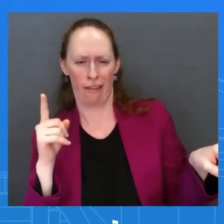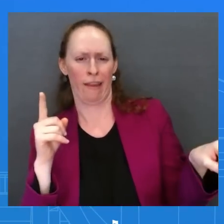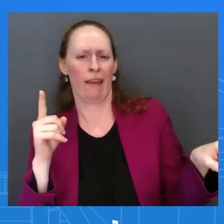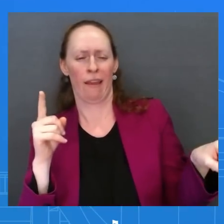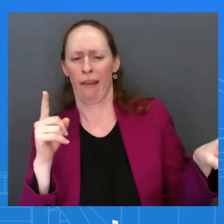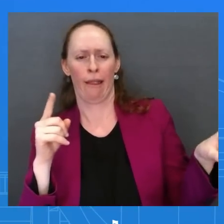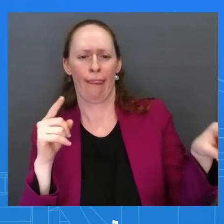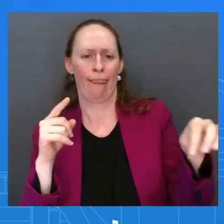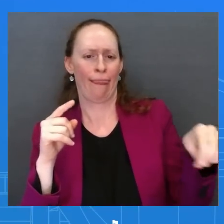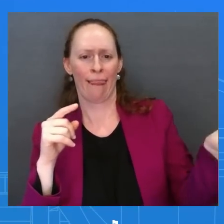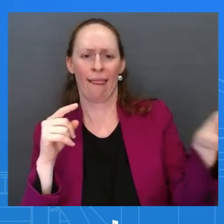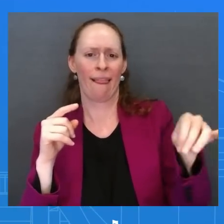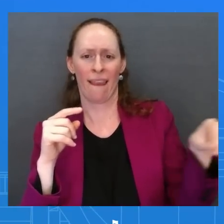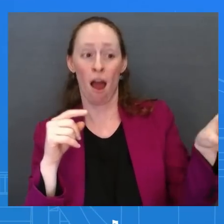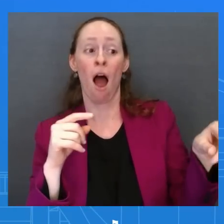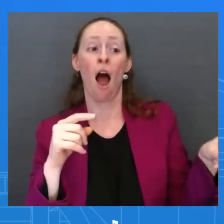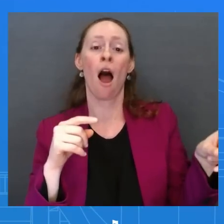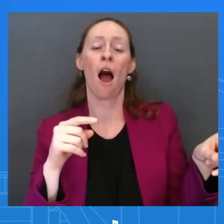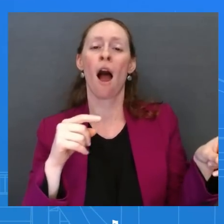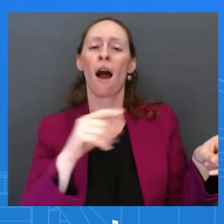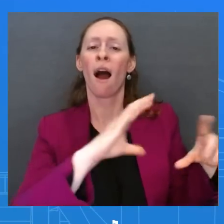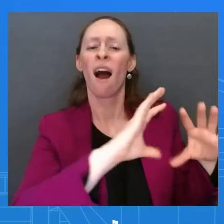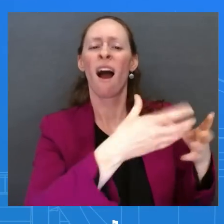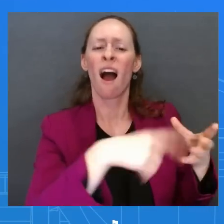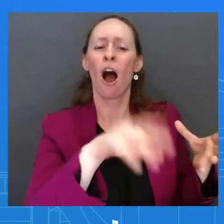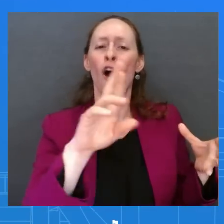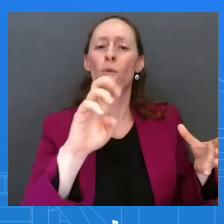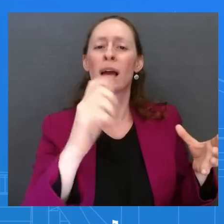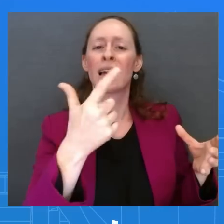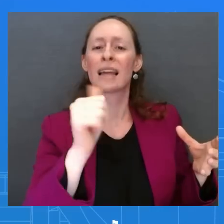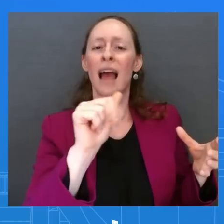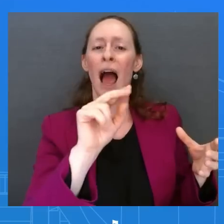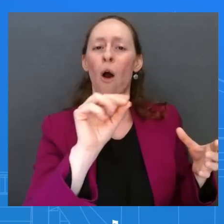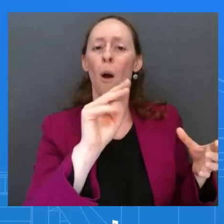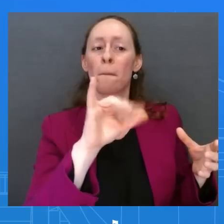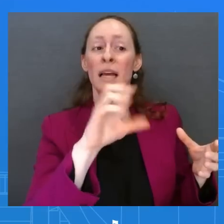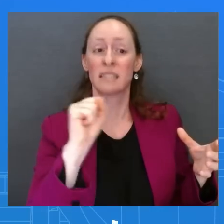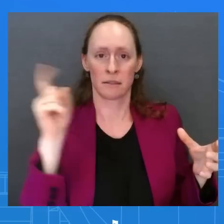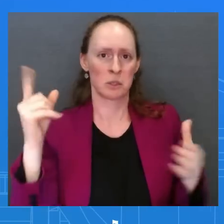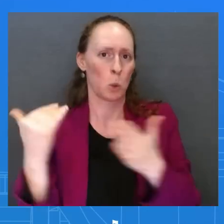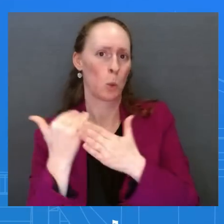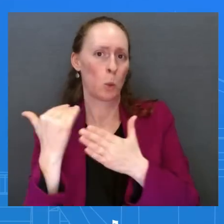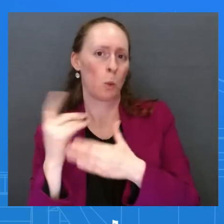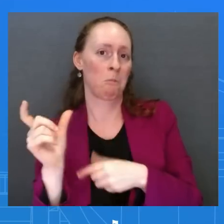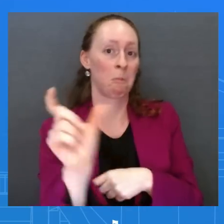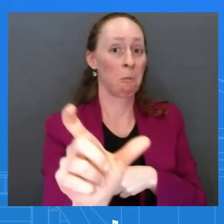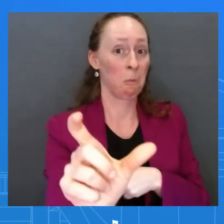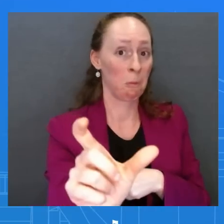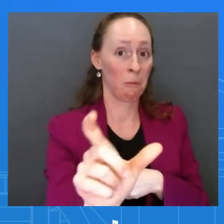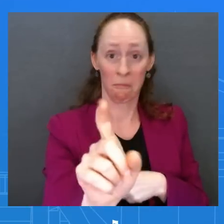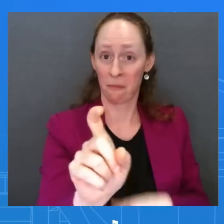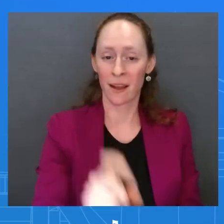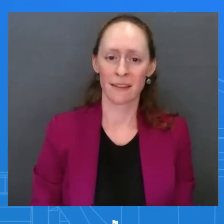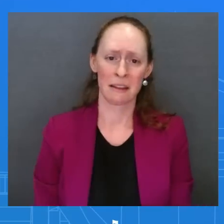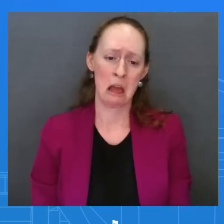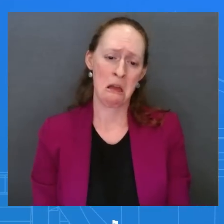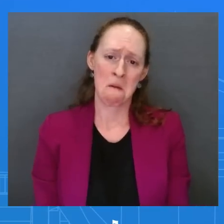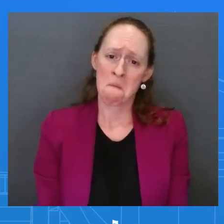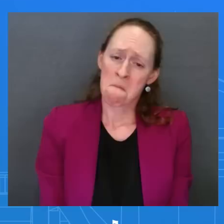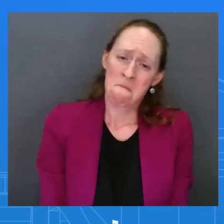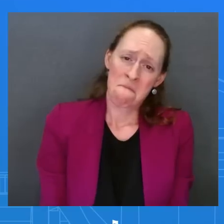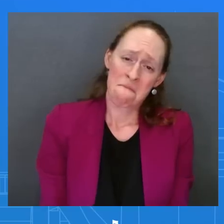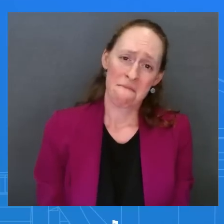that trickle-down, a trickle-down economy doesn't work. It has not worked. That is shown to be the case for decades